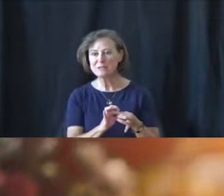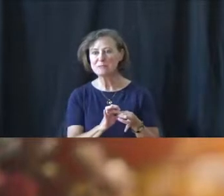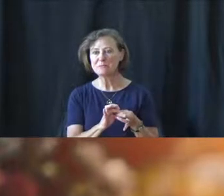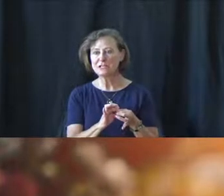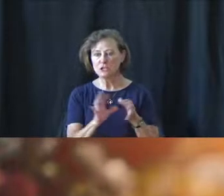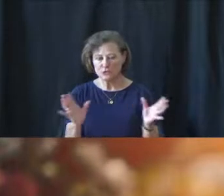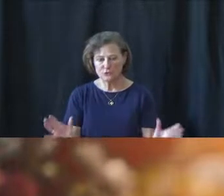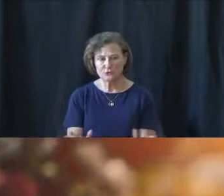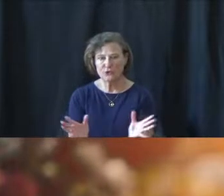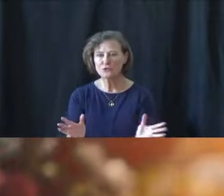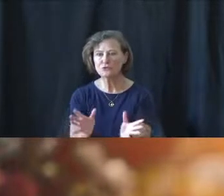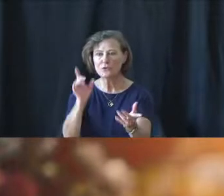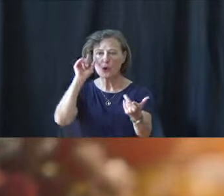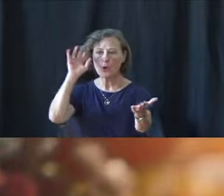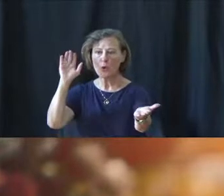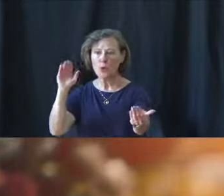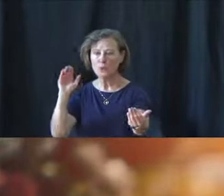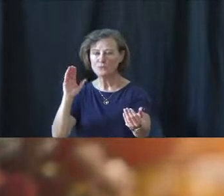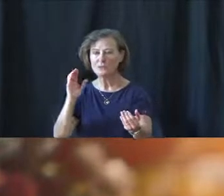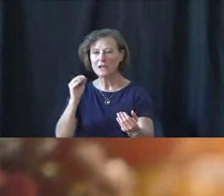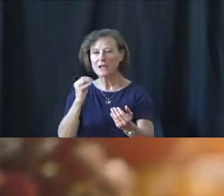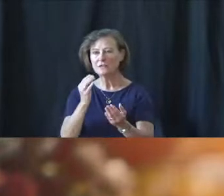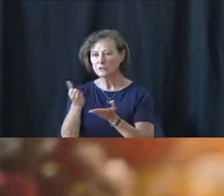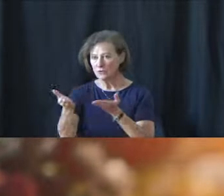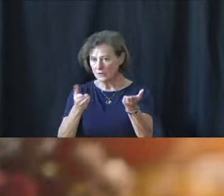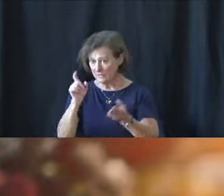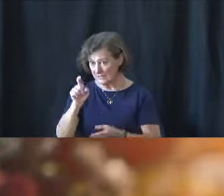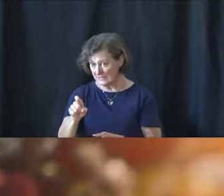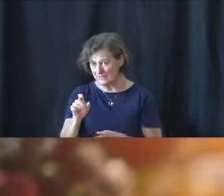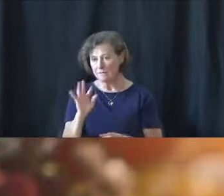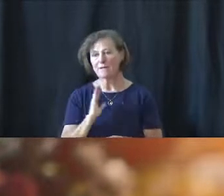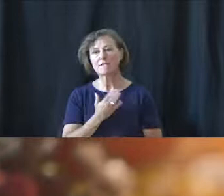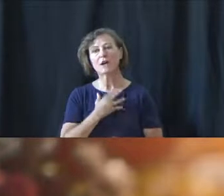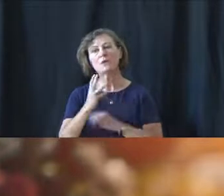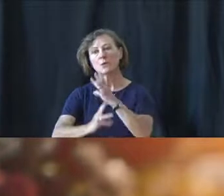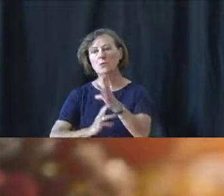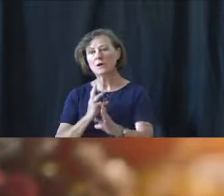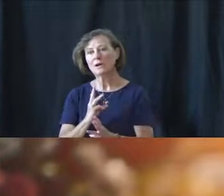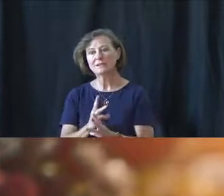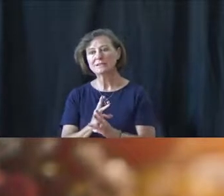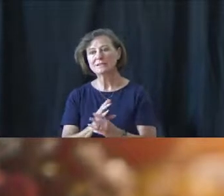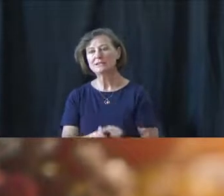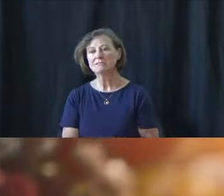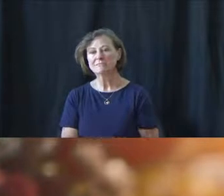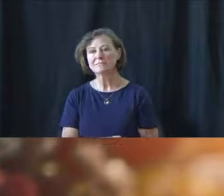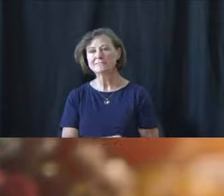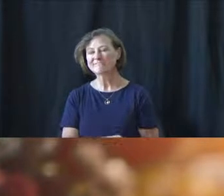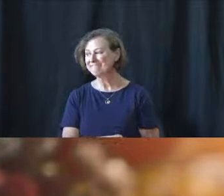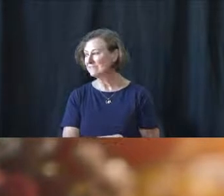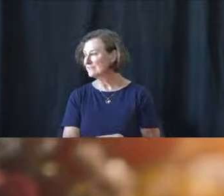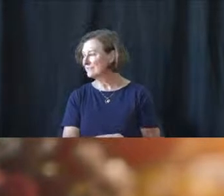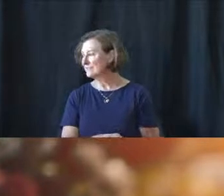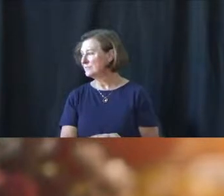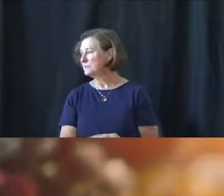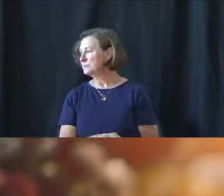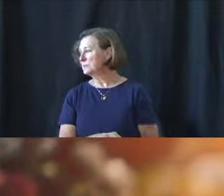fellowship, nurture the hopes and serve the needs of our world.